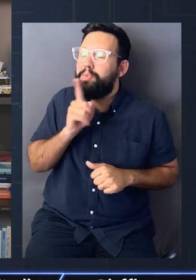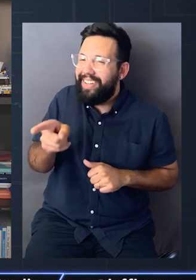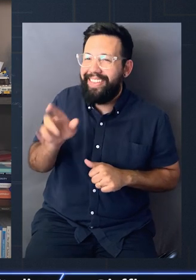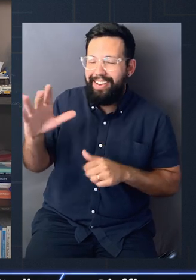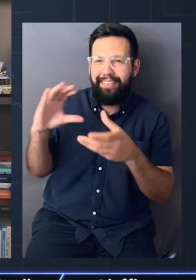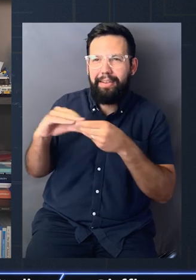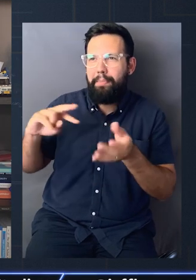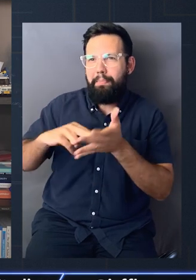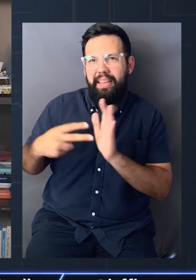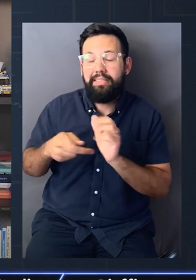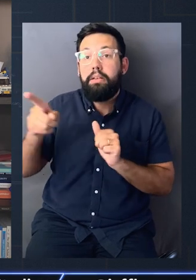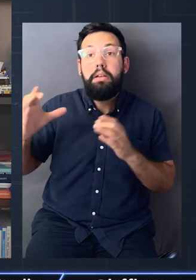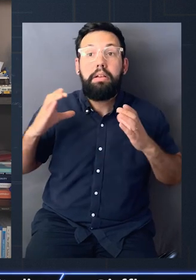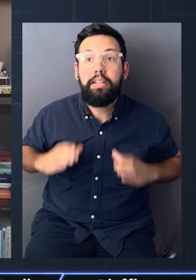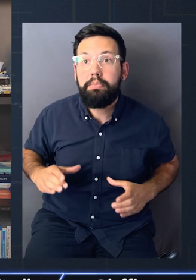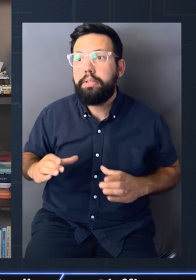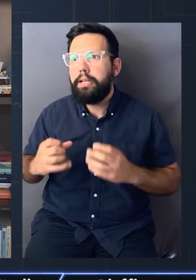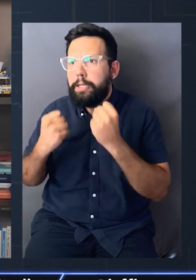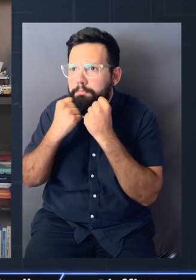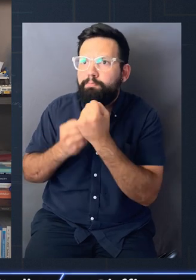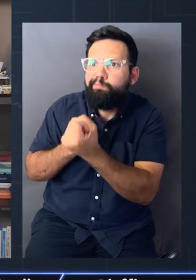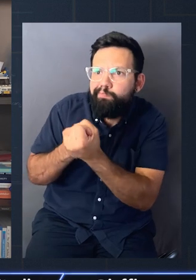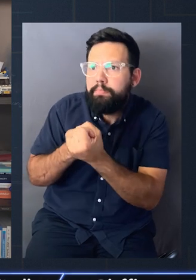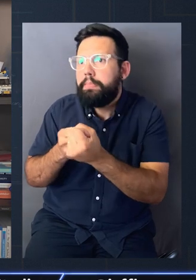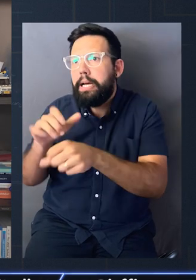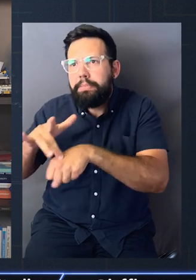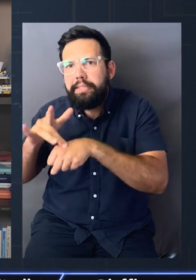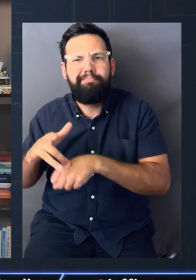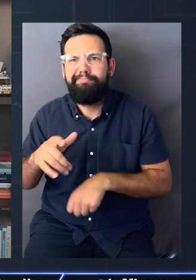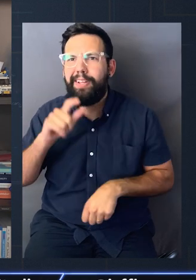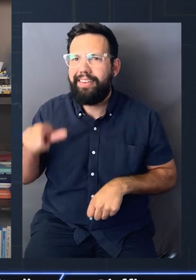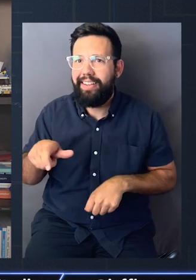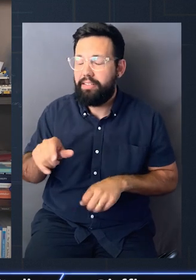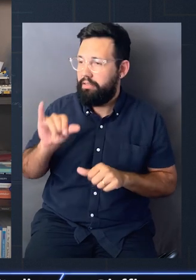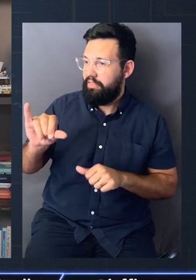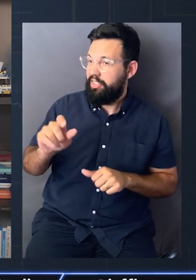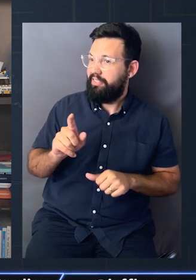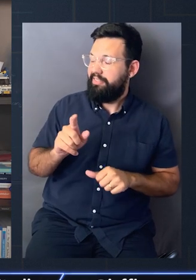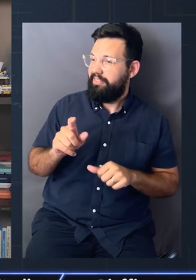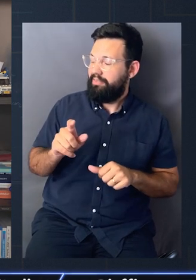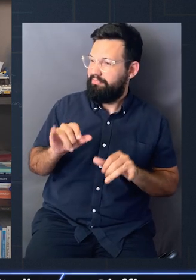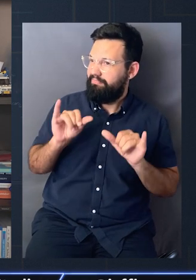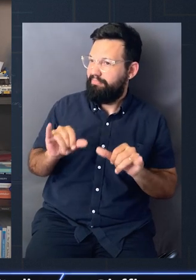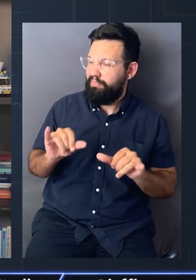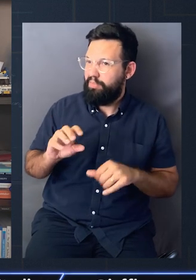to me was, well, we don't need to obsess over our customers. And I think, oh, so this is how it is.